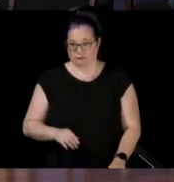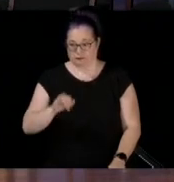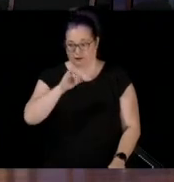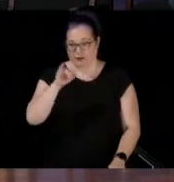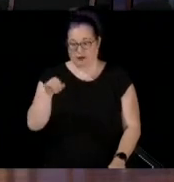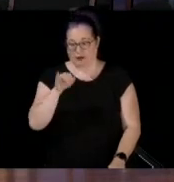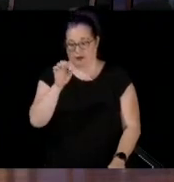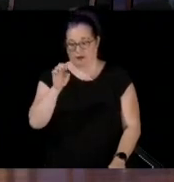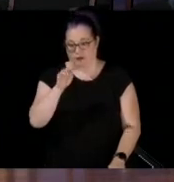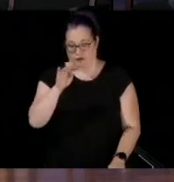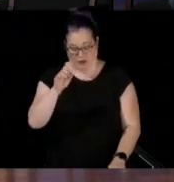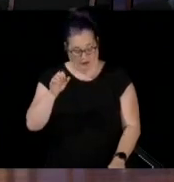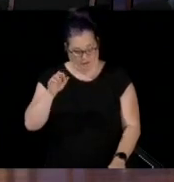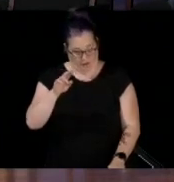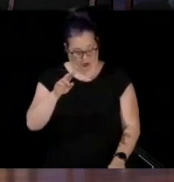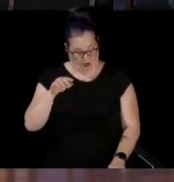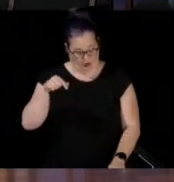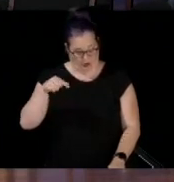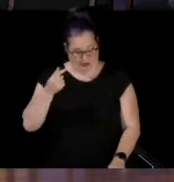Jennifer Gao.